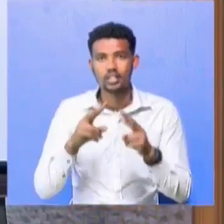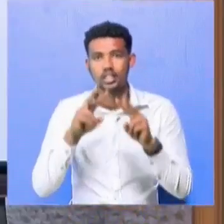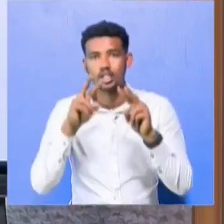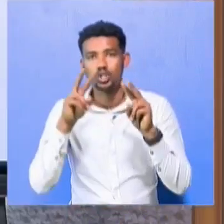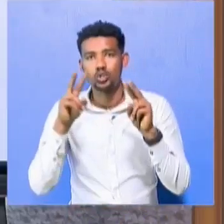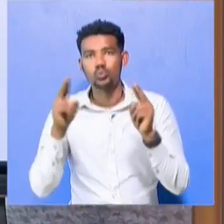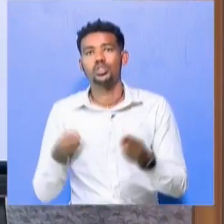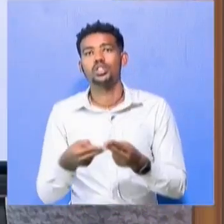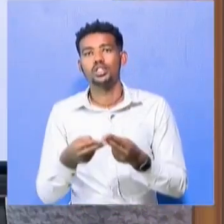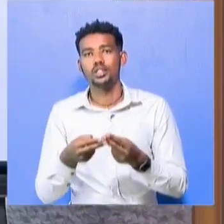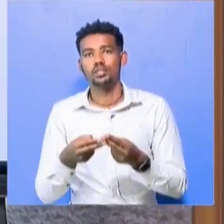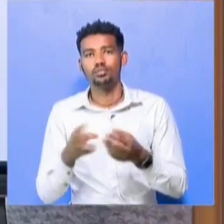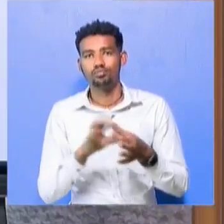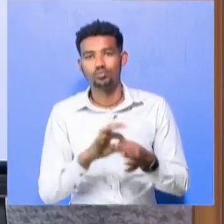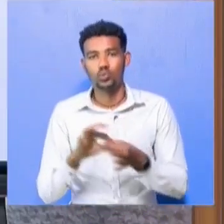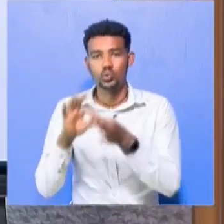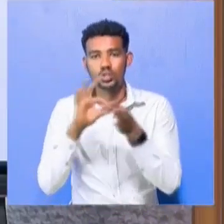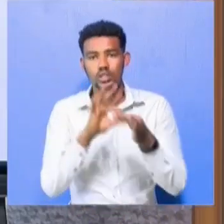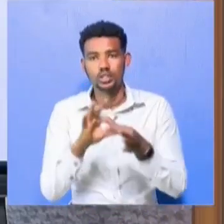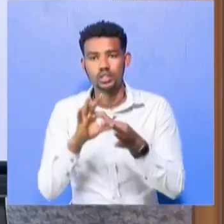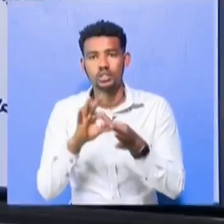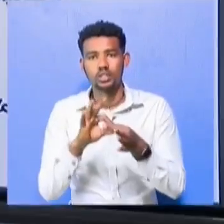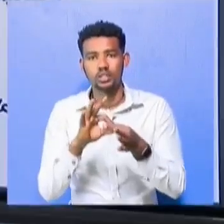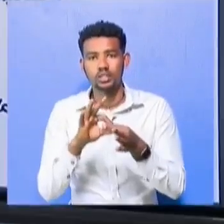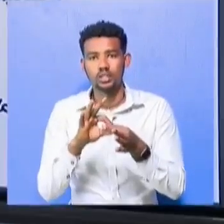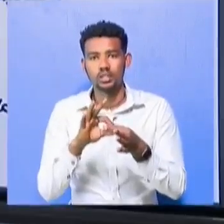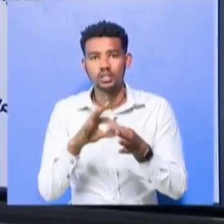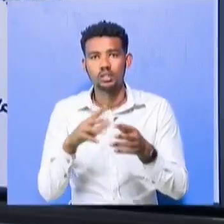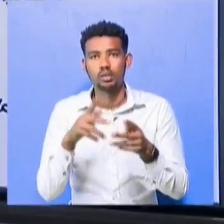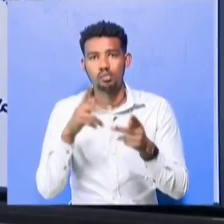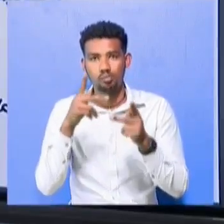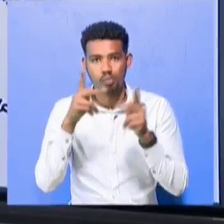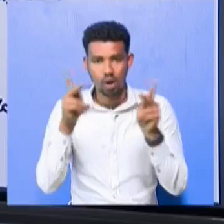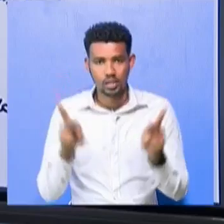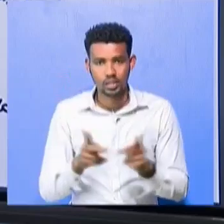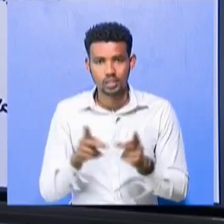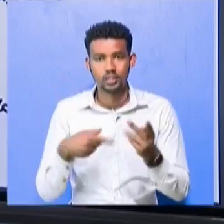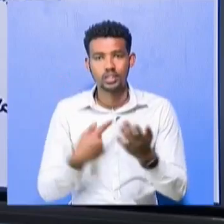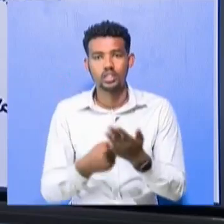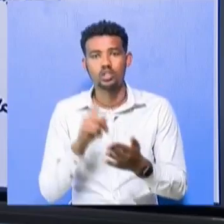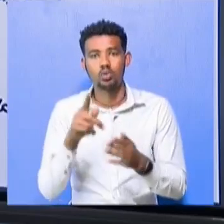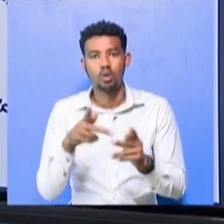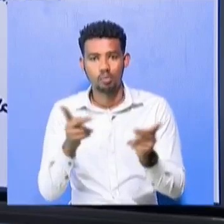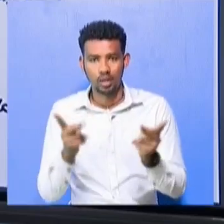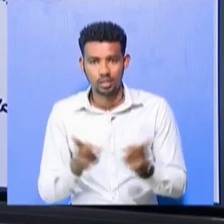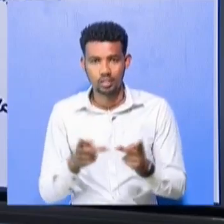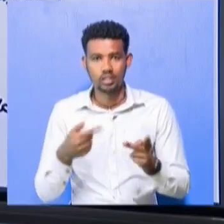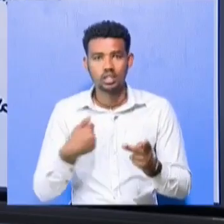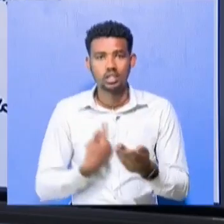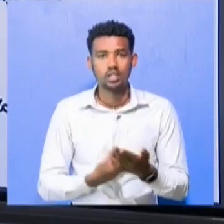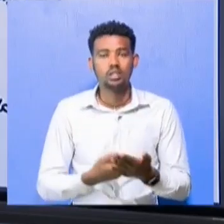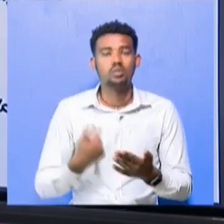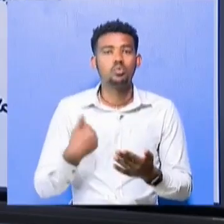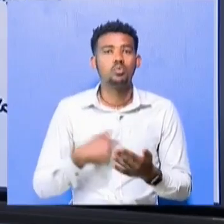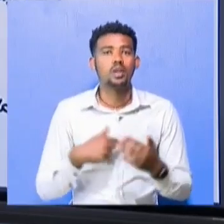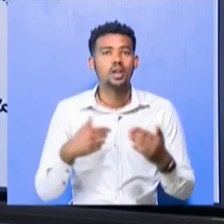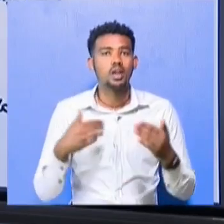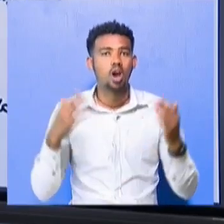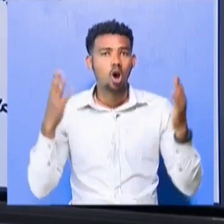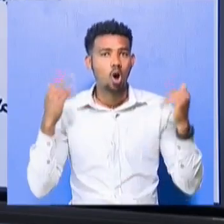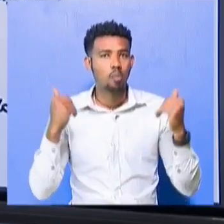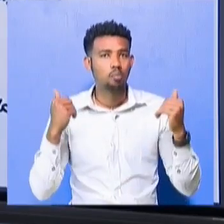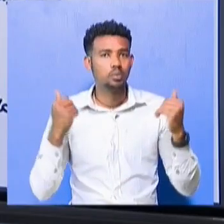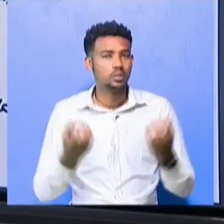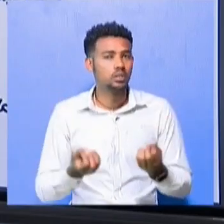Park. It's one of a place that helps us to see different kinds of